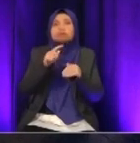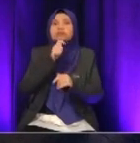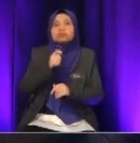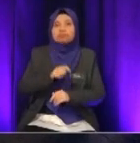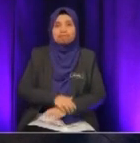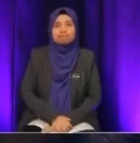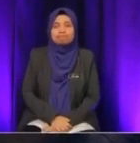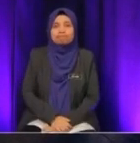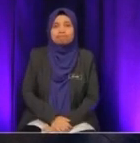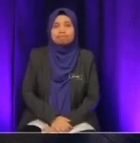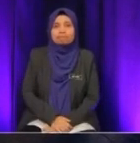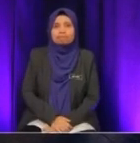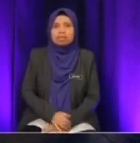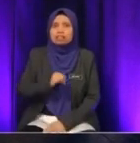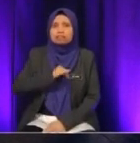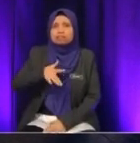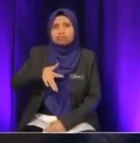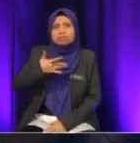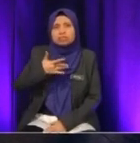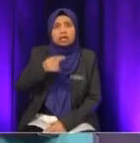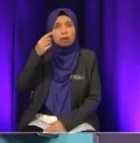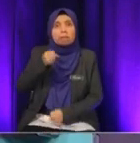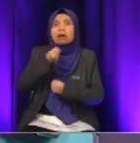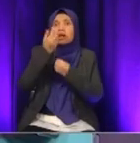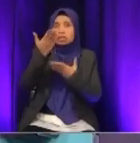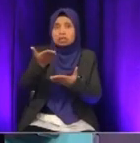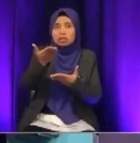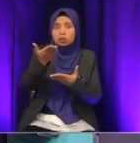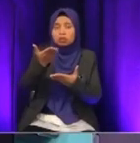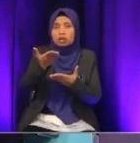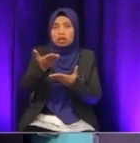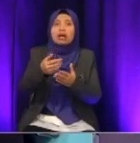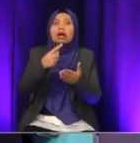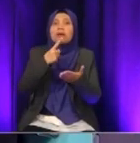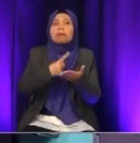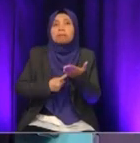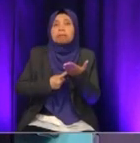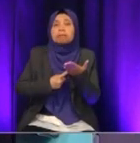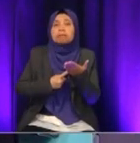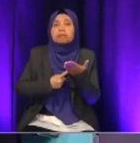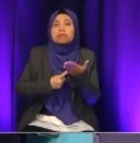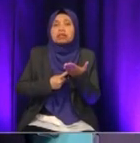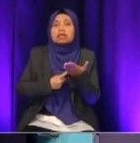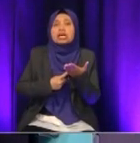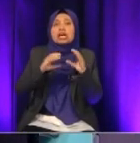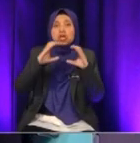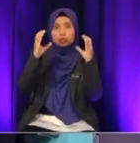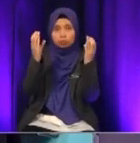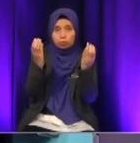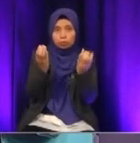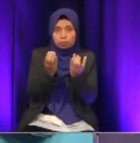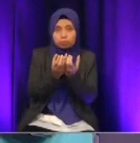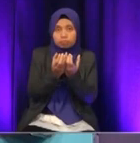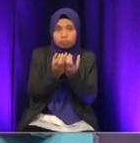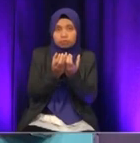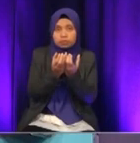Okay. All right. So I think it is clearly mentioned from the audio, as you can listen as well, that as a group, the good gym members clear the